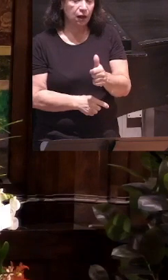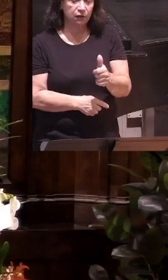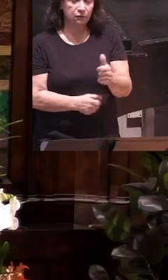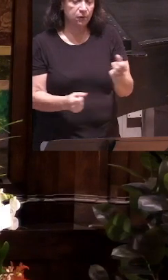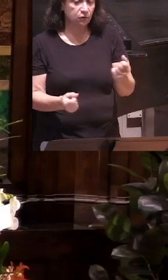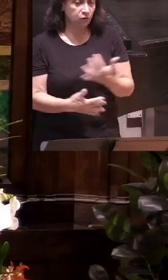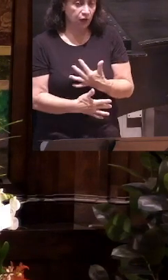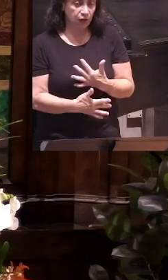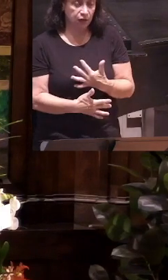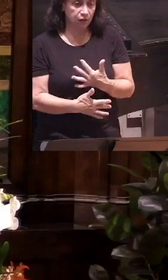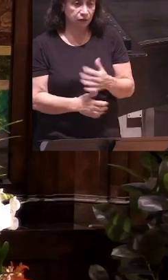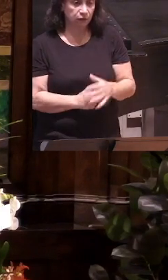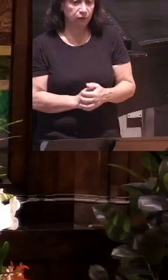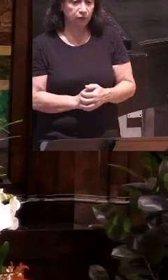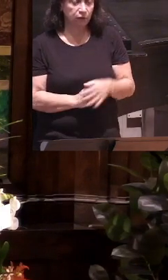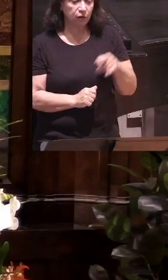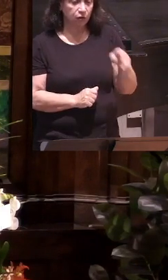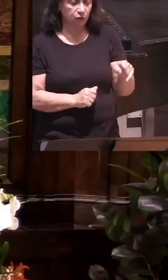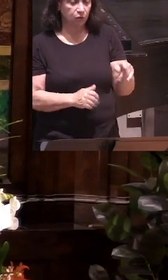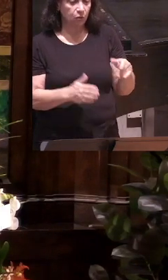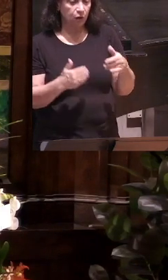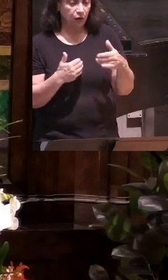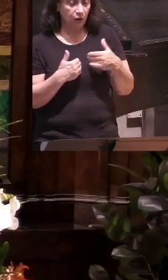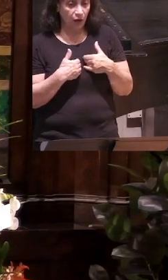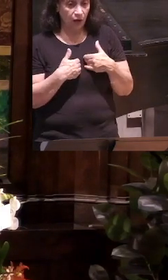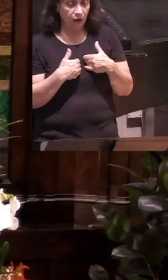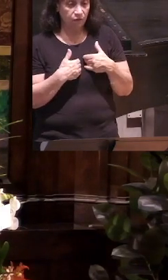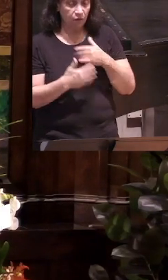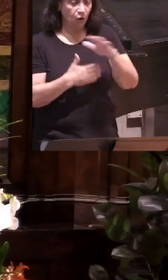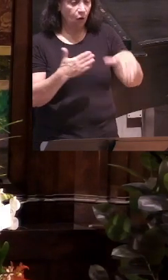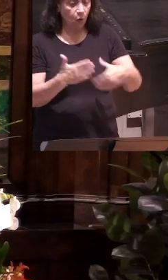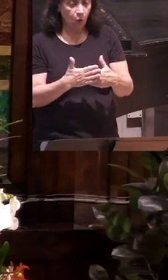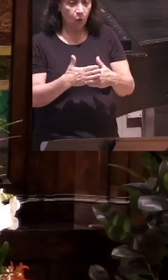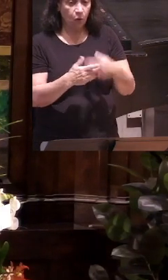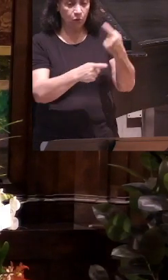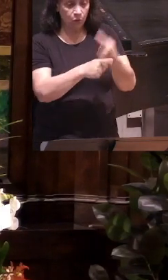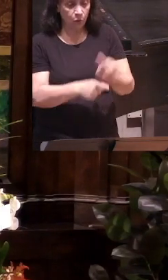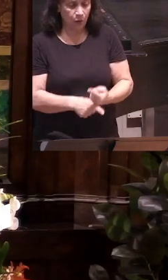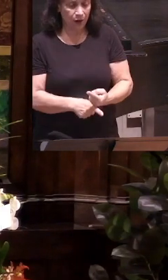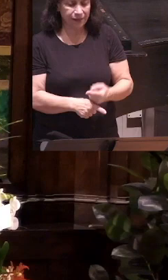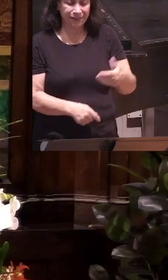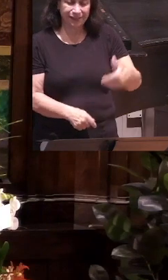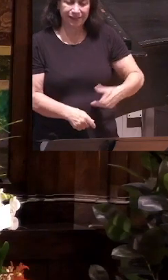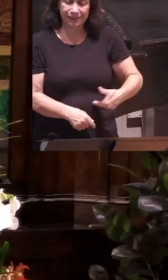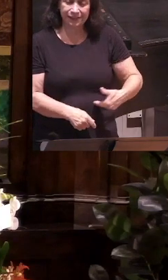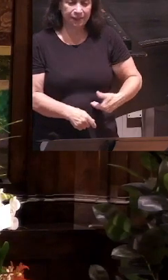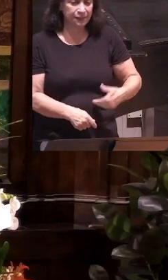fear. You had all the right instincts.